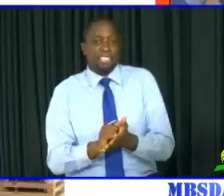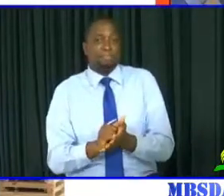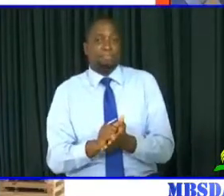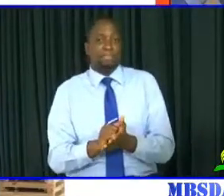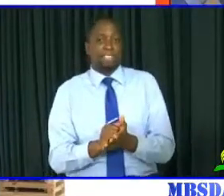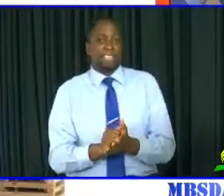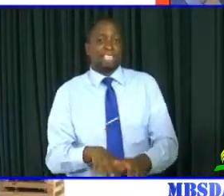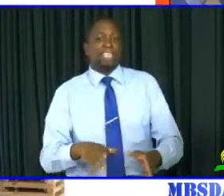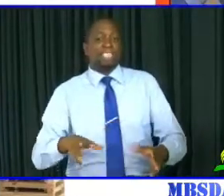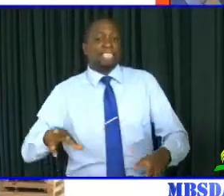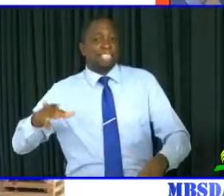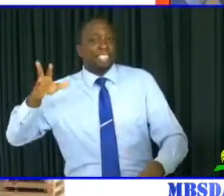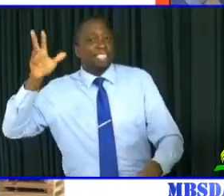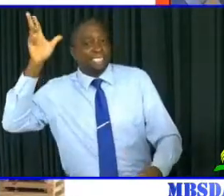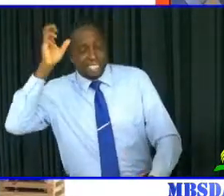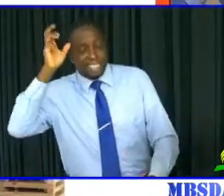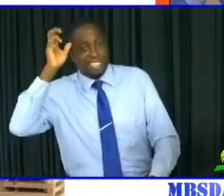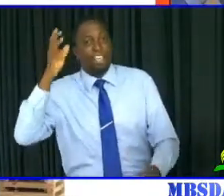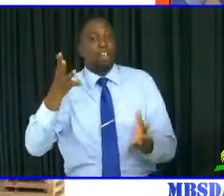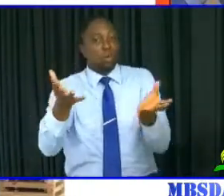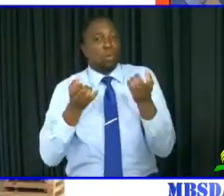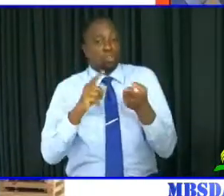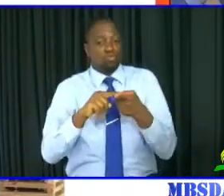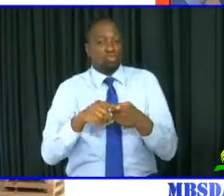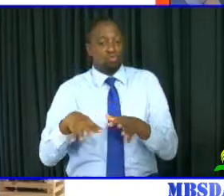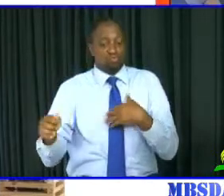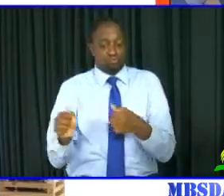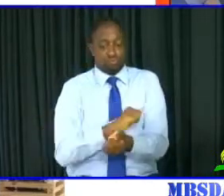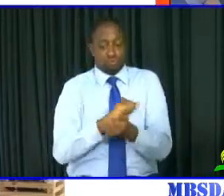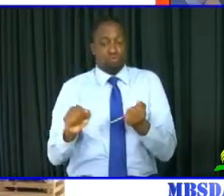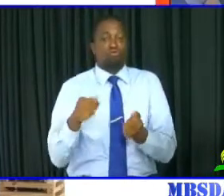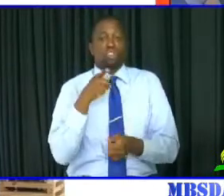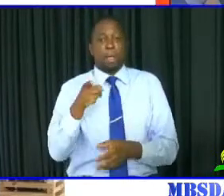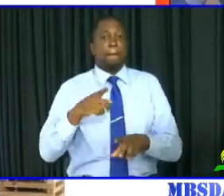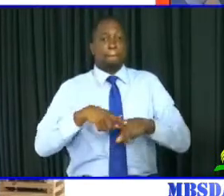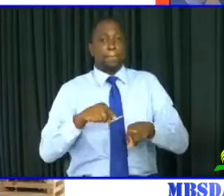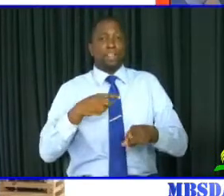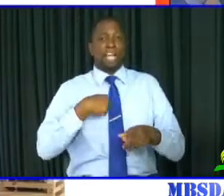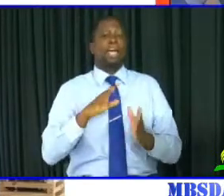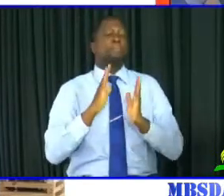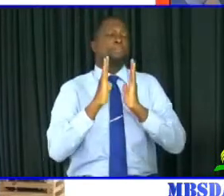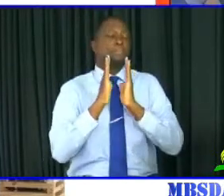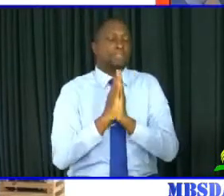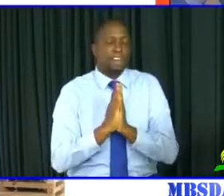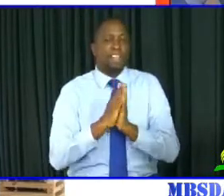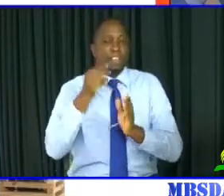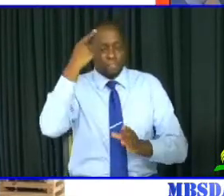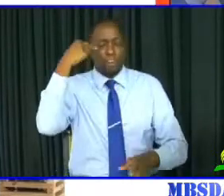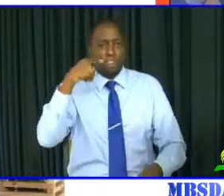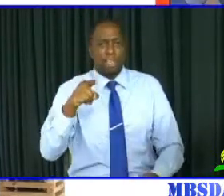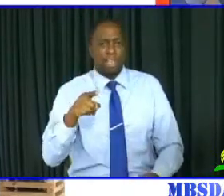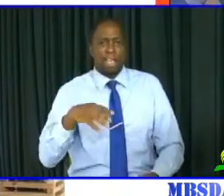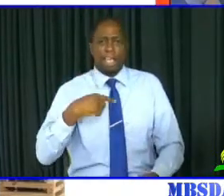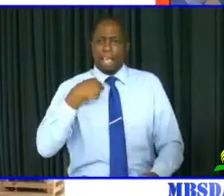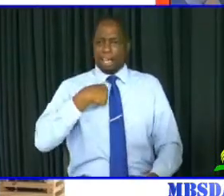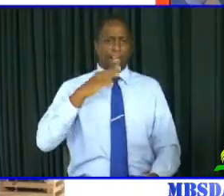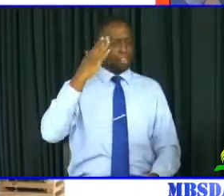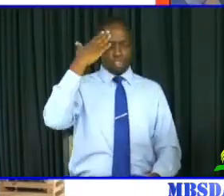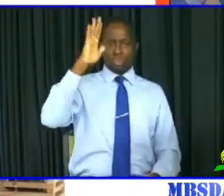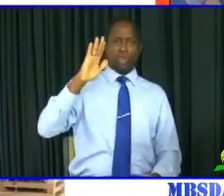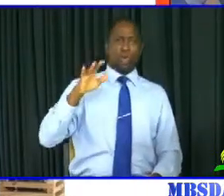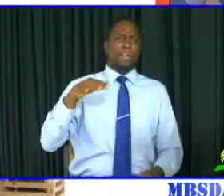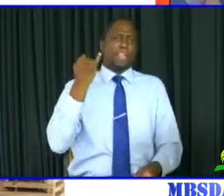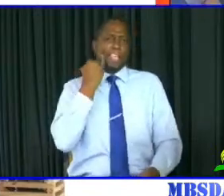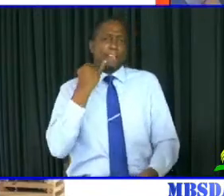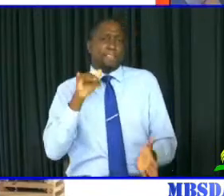Satan has desired to sift you as wheat, but I have prayed for you. I don't know if Dr. Rowe knew what he did at